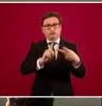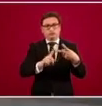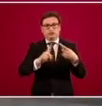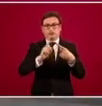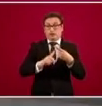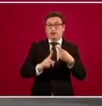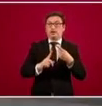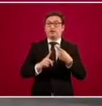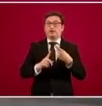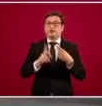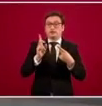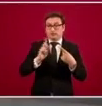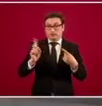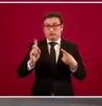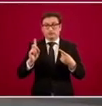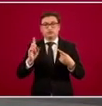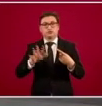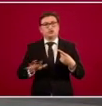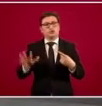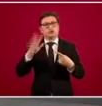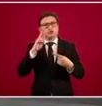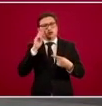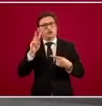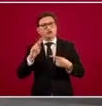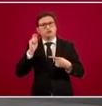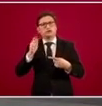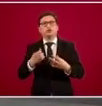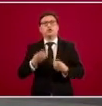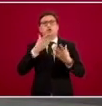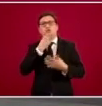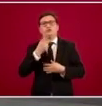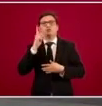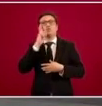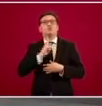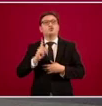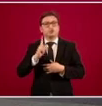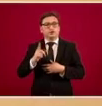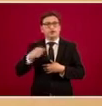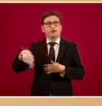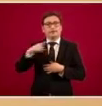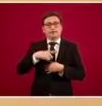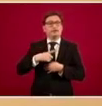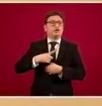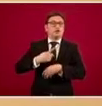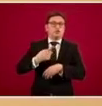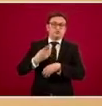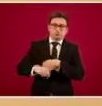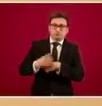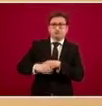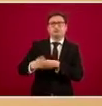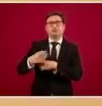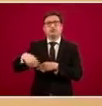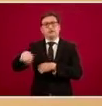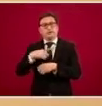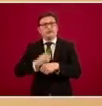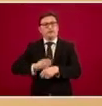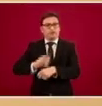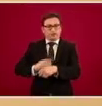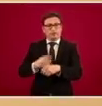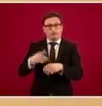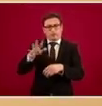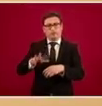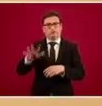two important information sources. One of them on the right side, you can look at the proportion